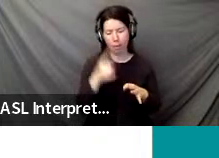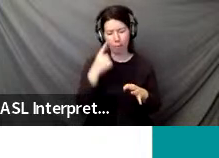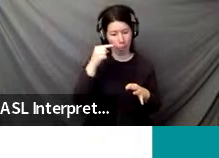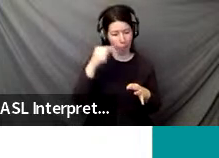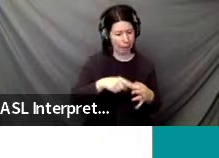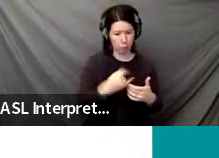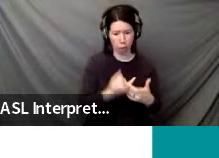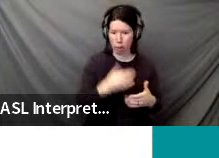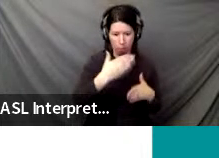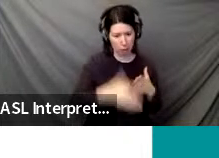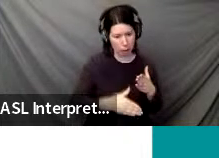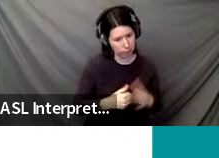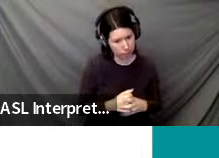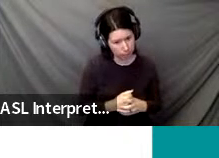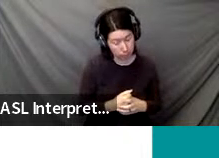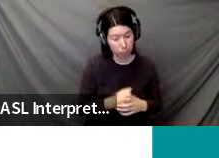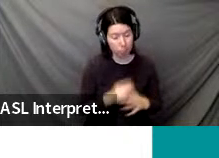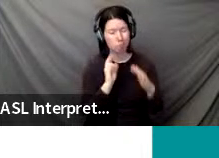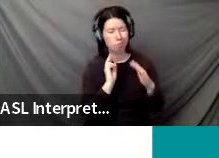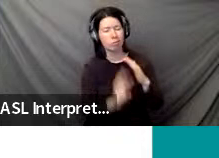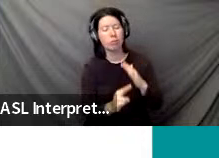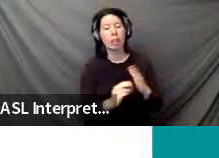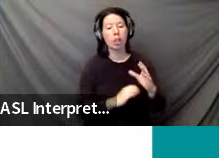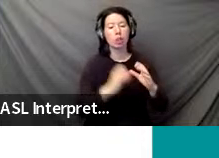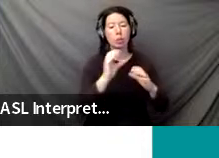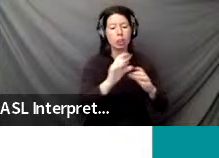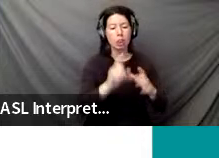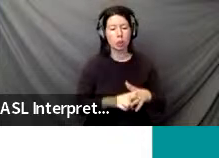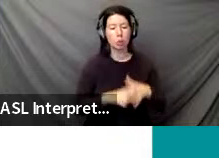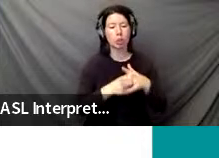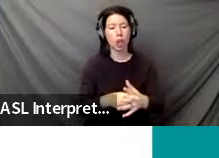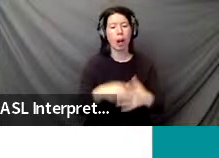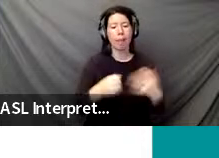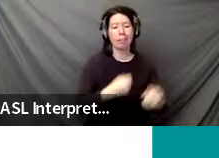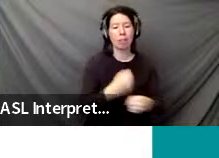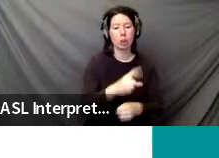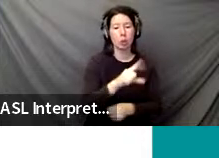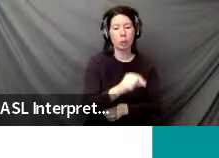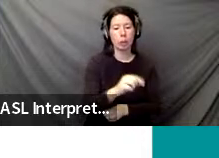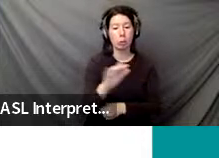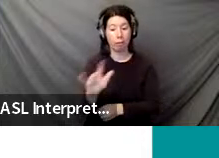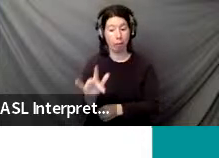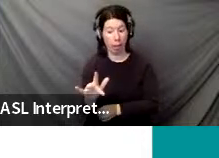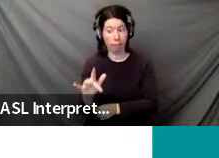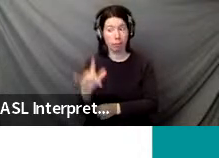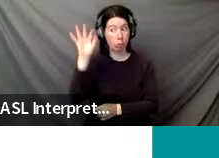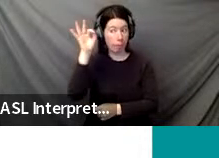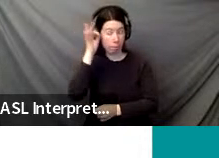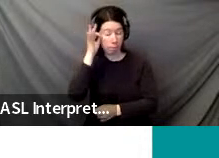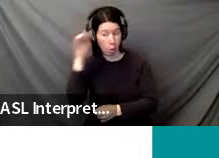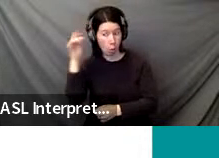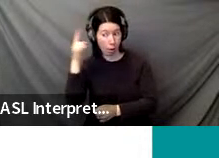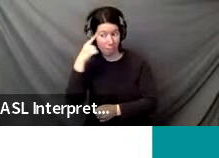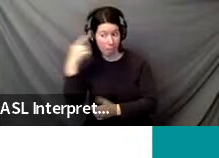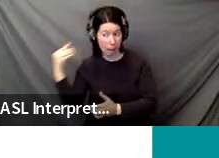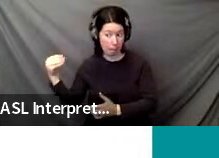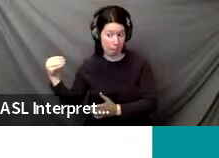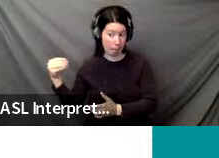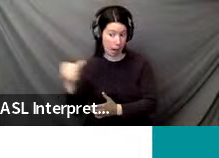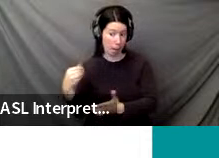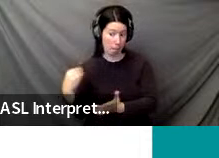We anticipate construction starting in 2025, so having that federal funding in place is